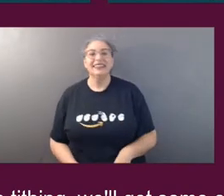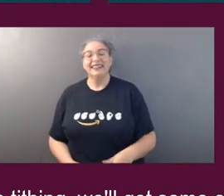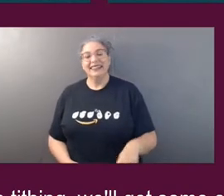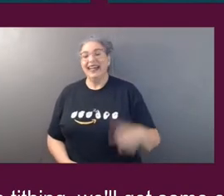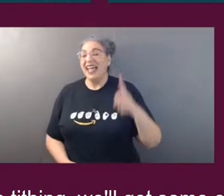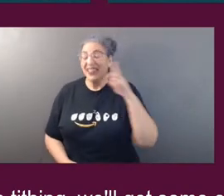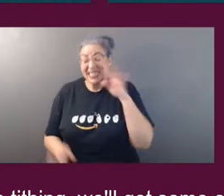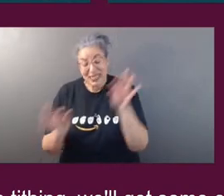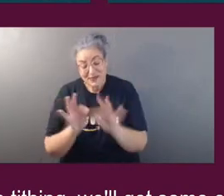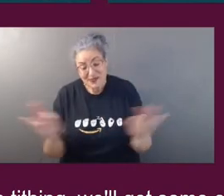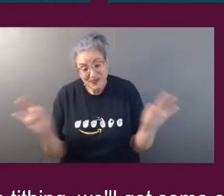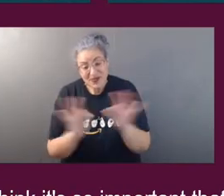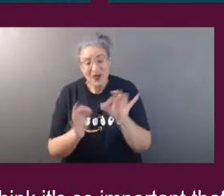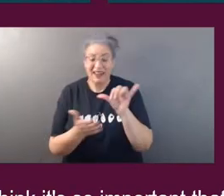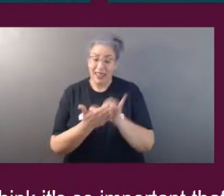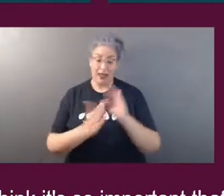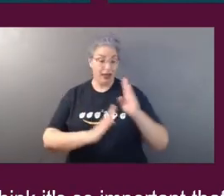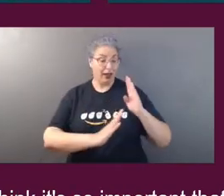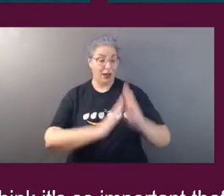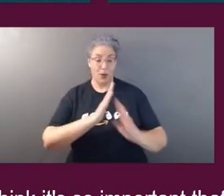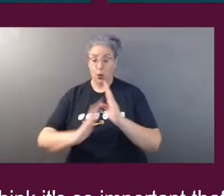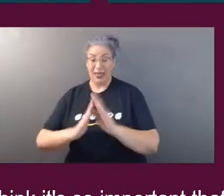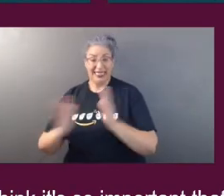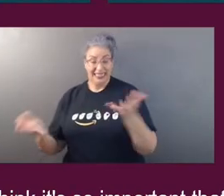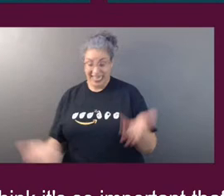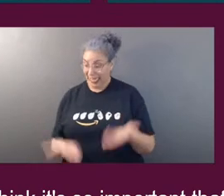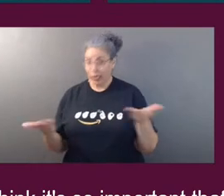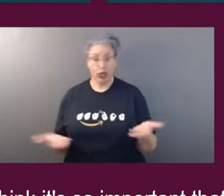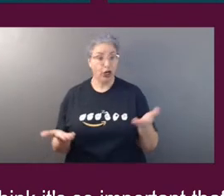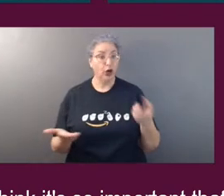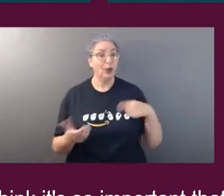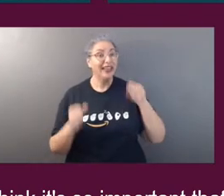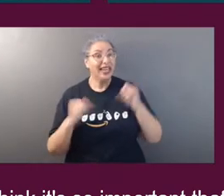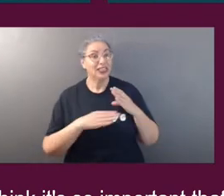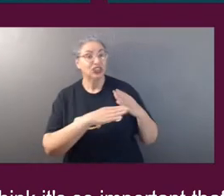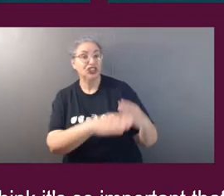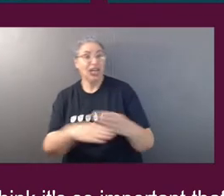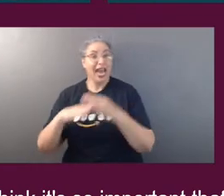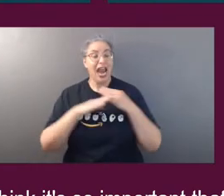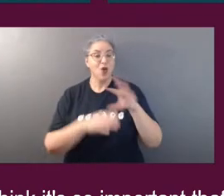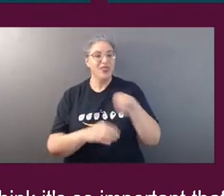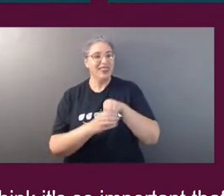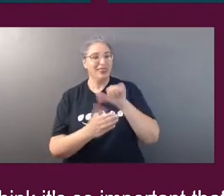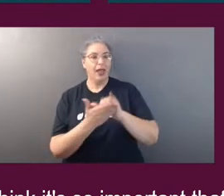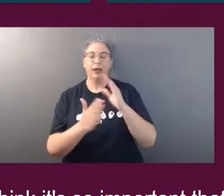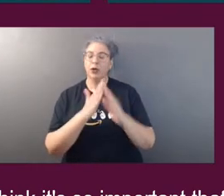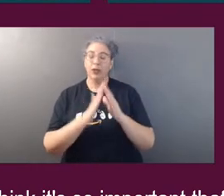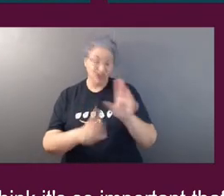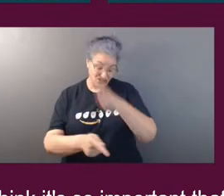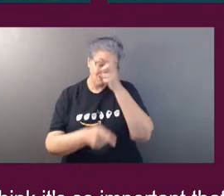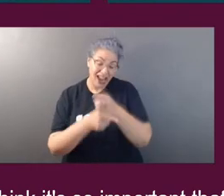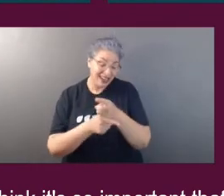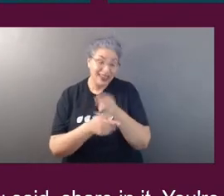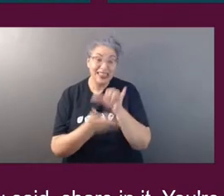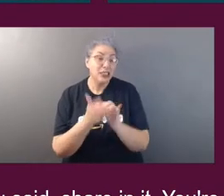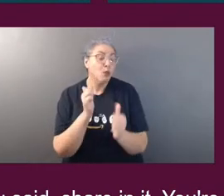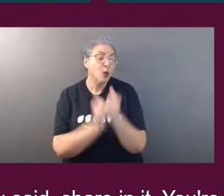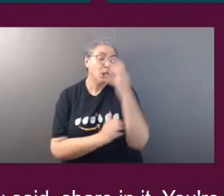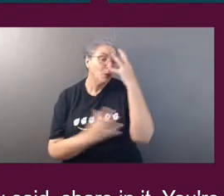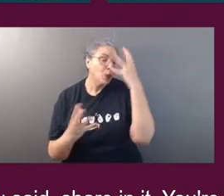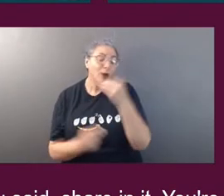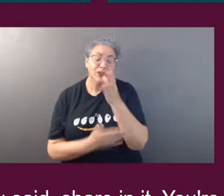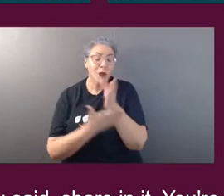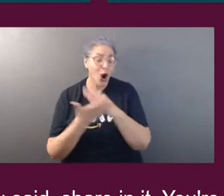so important that you know, that community exists and we can, like you said, share in it. You're right. Like, mm-hmm. that is the